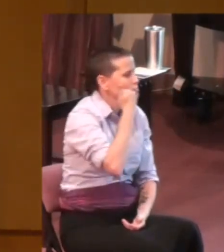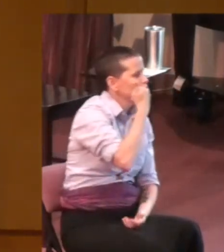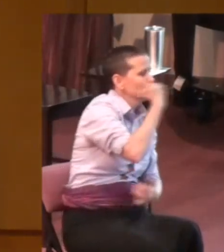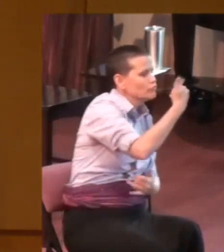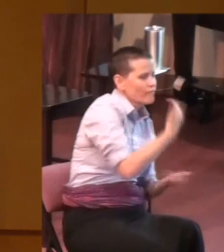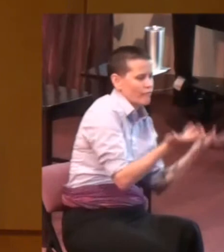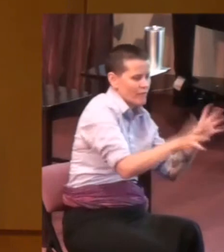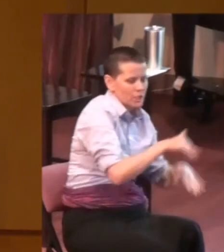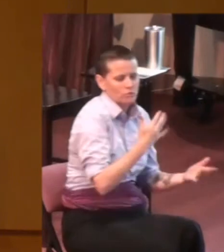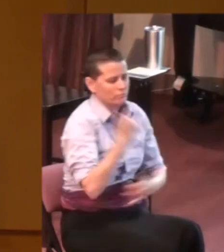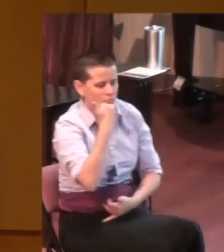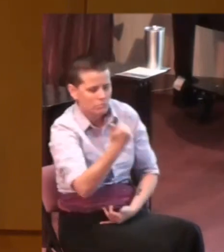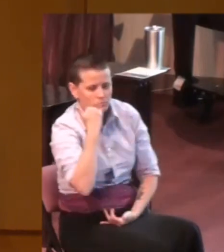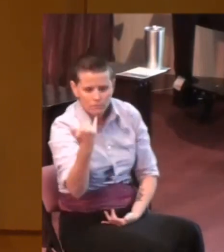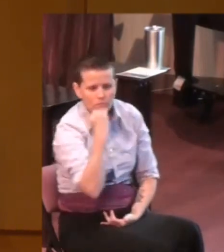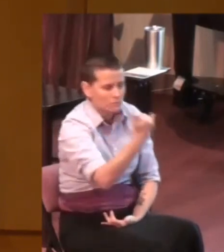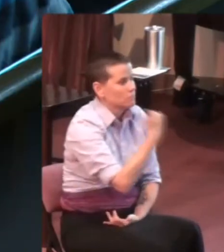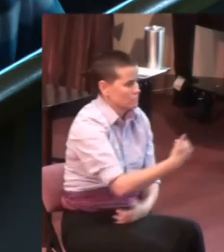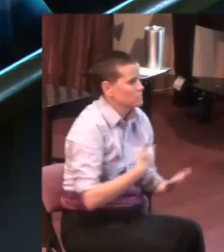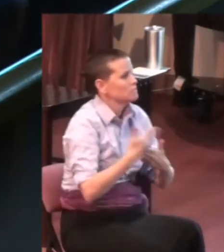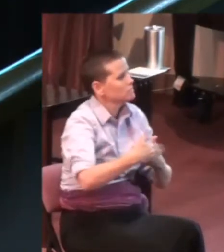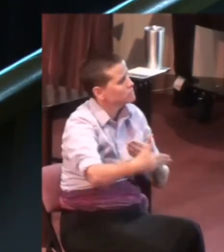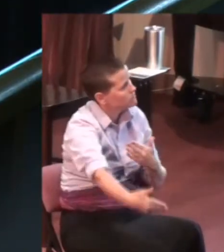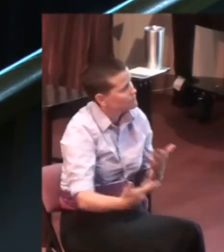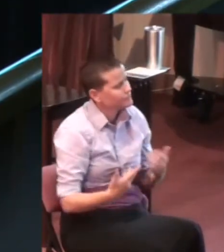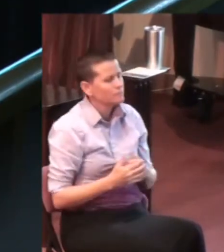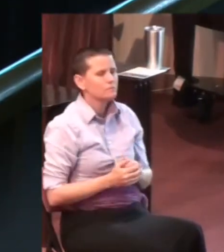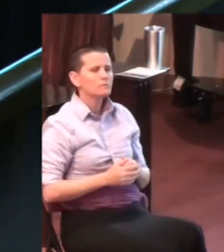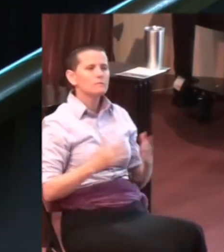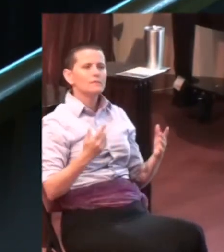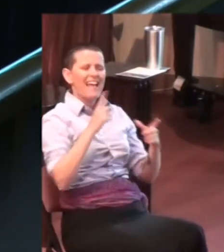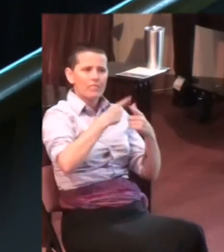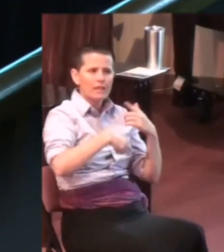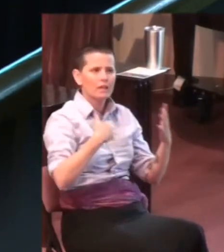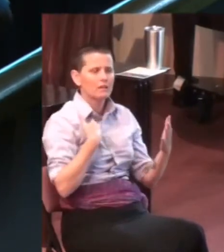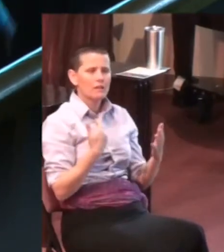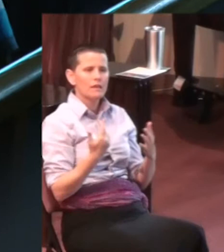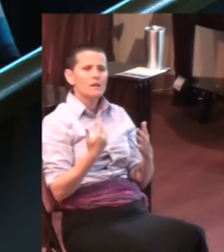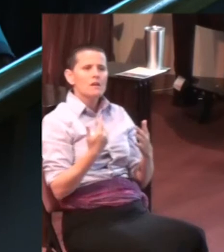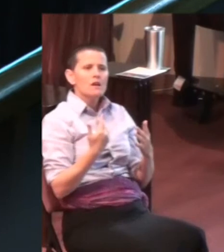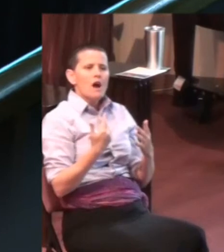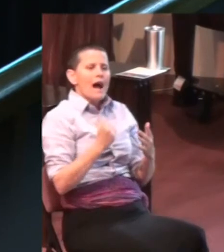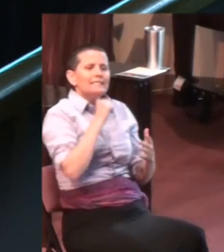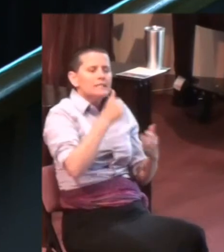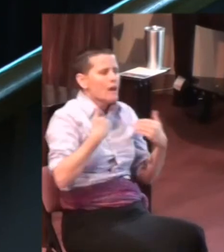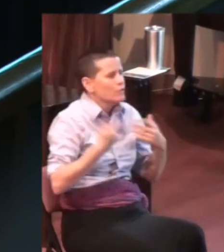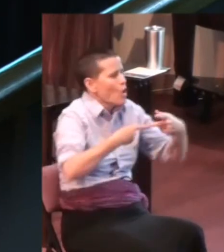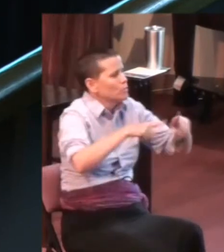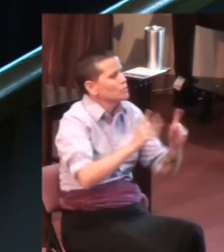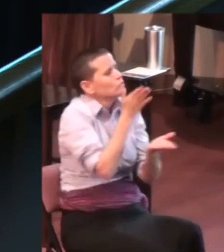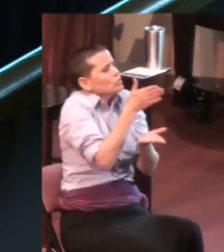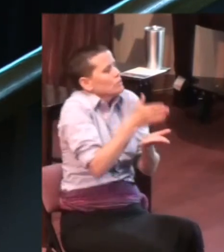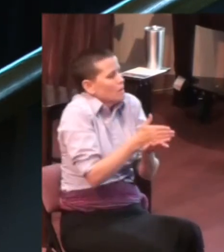about stuff, life. And I'd put down my files and just be present. Oh my gosh, it